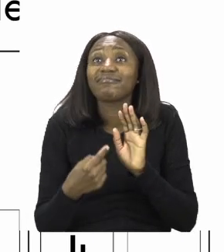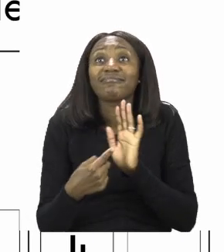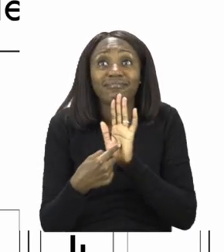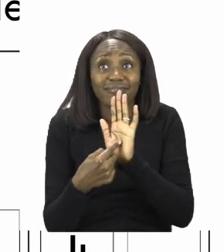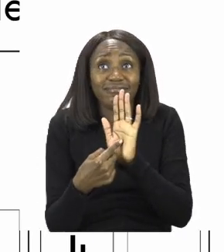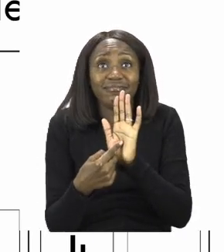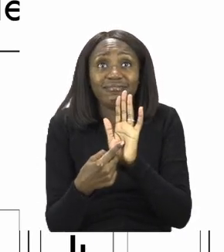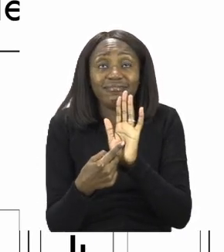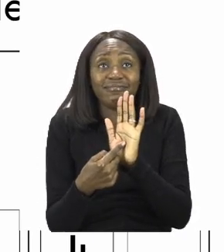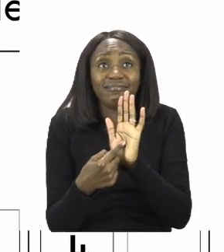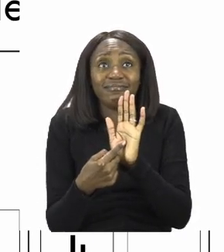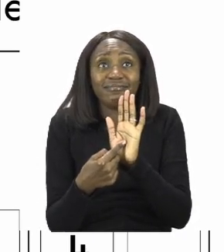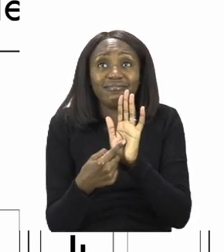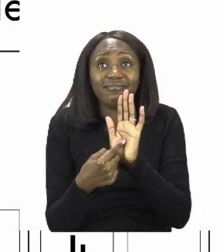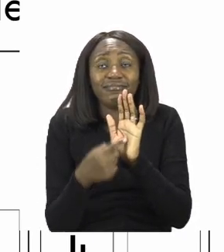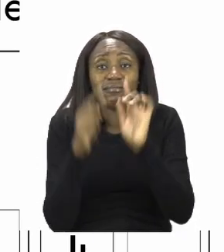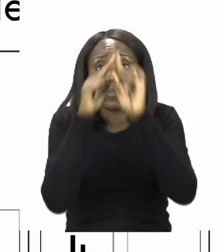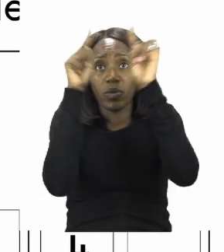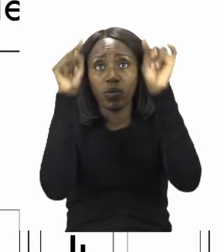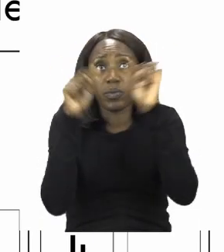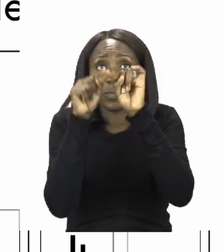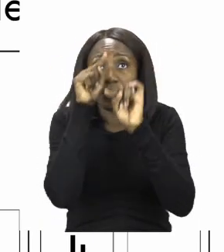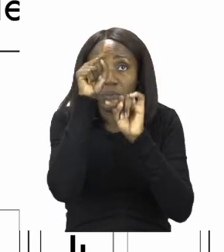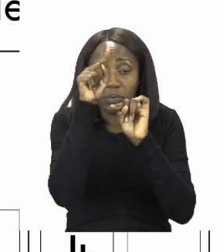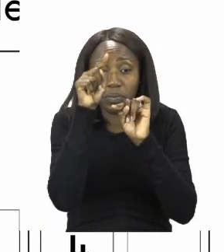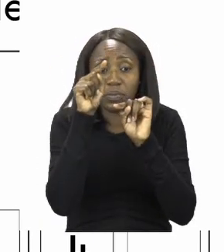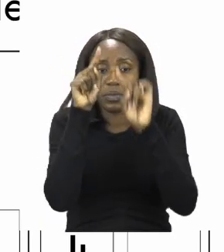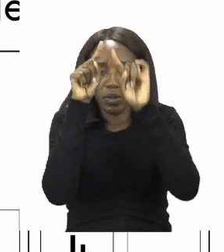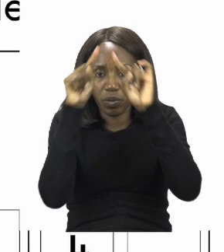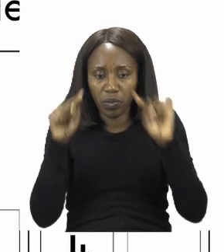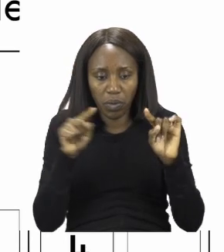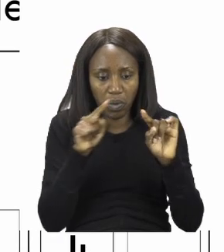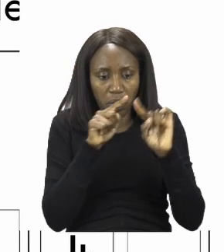top and then another one at the bottom.